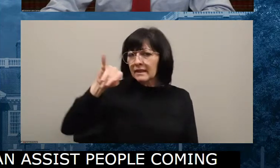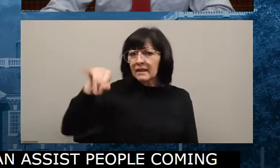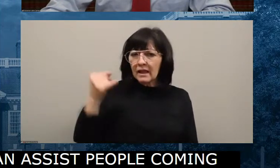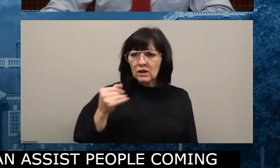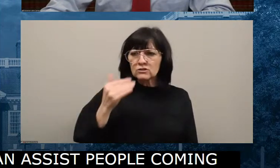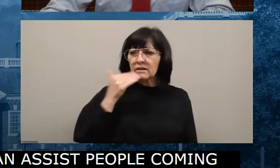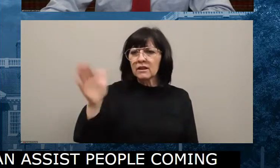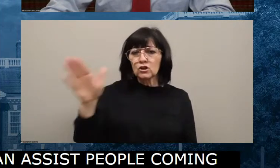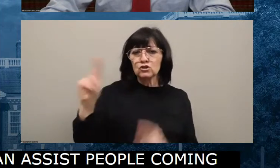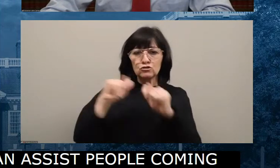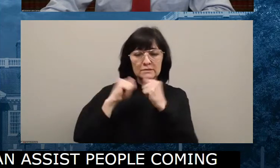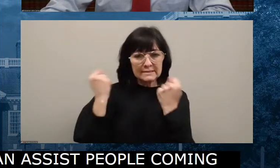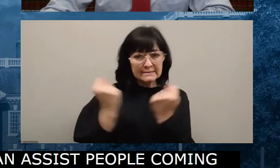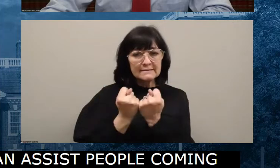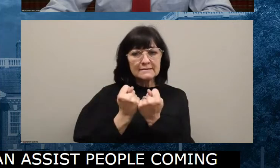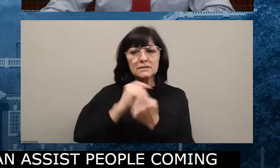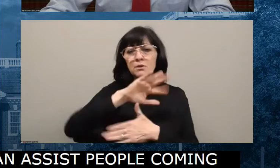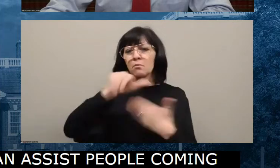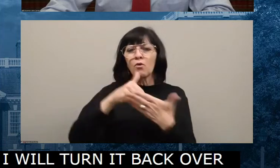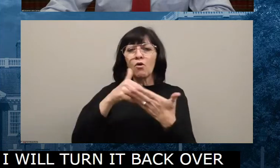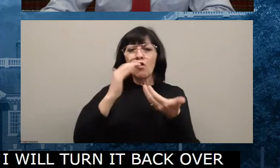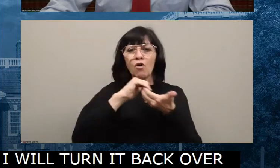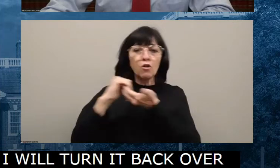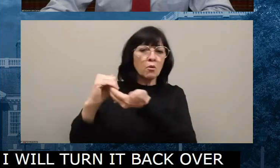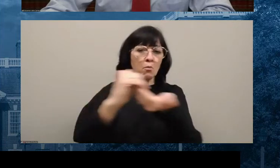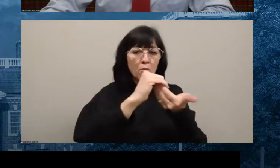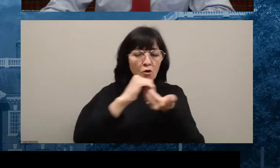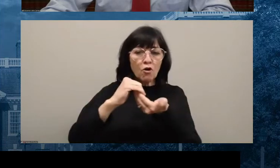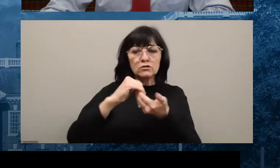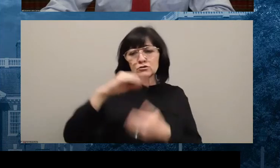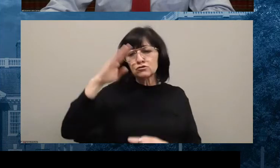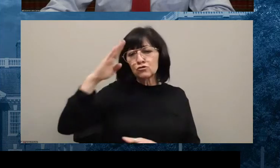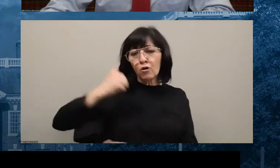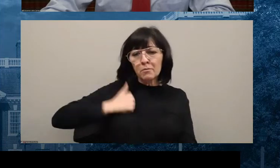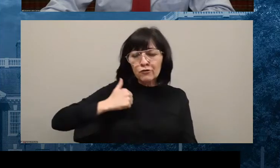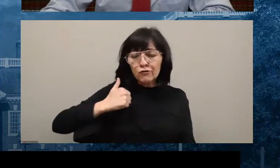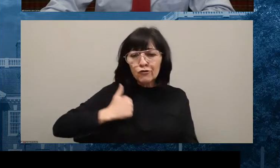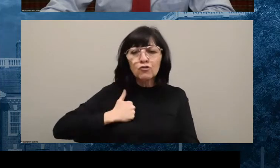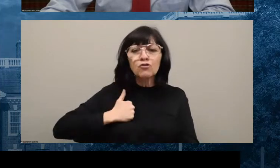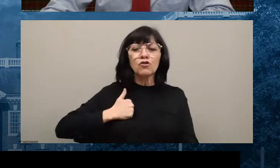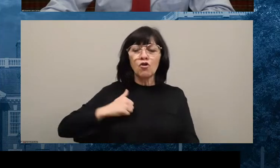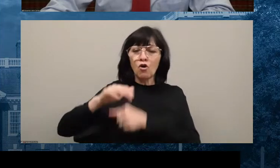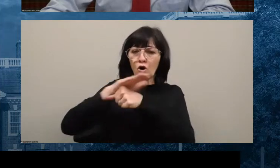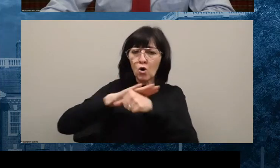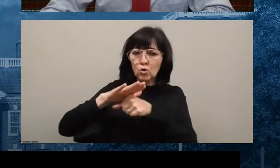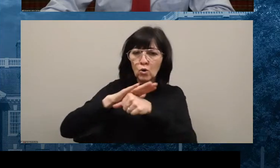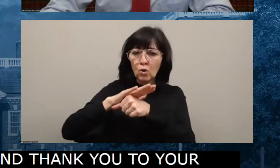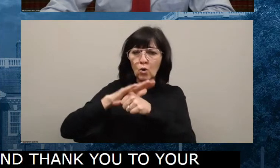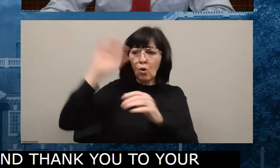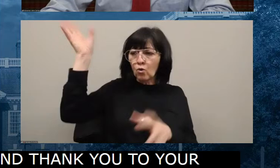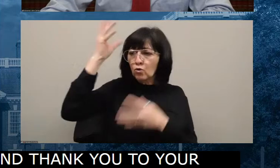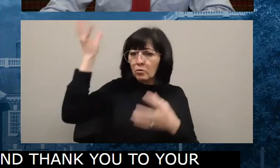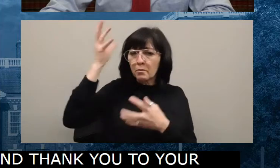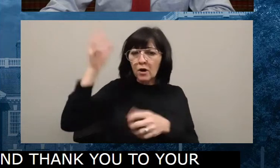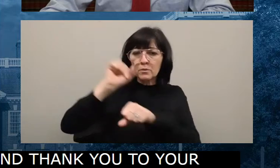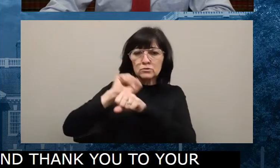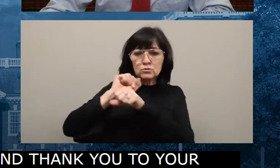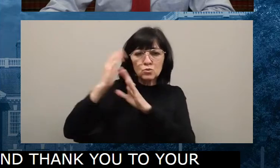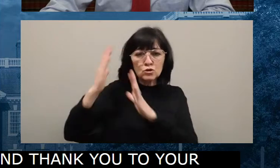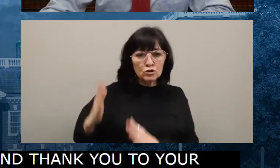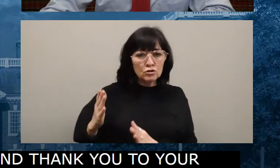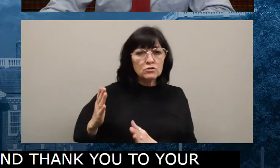team there and all the partners, particularly our Army and Air National Guard, local paramedics, everybody, the